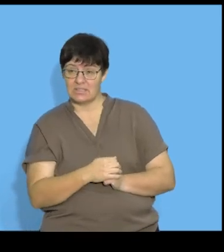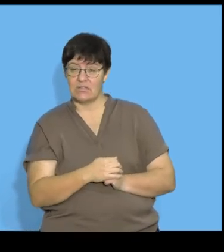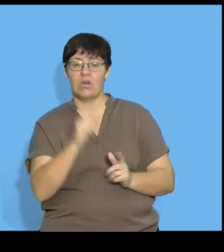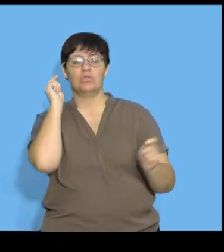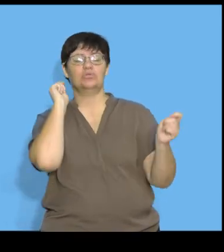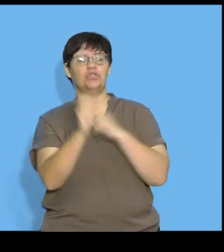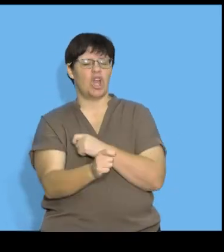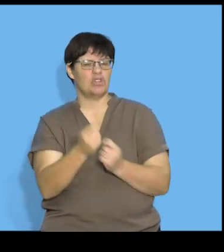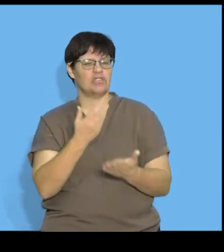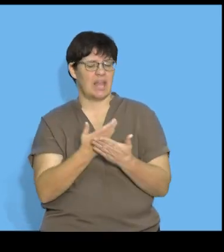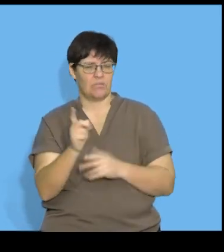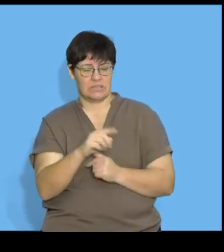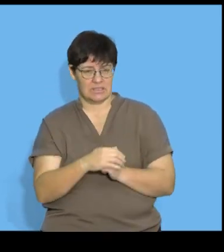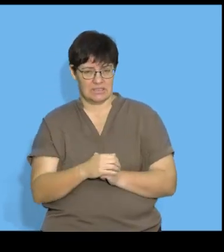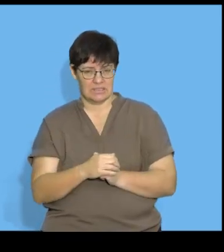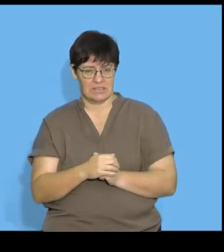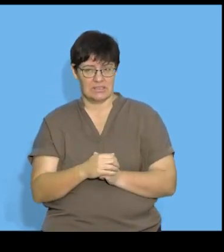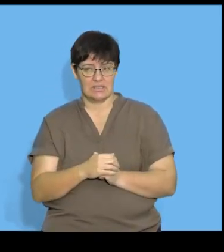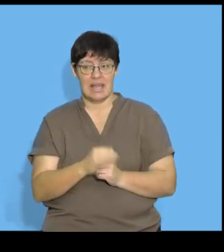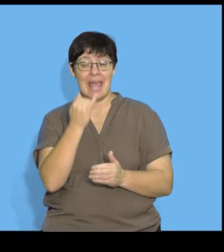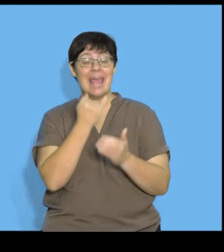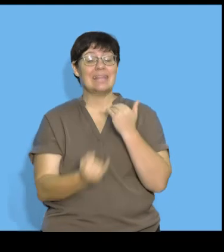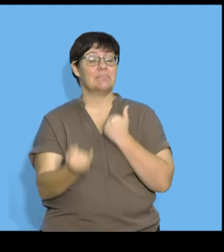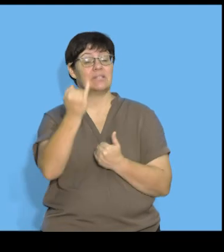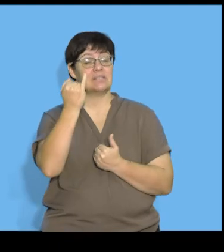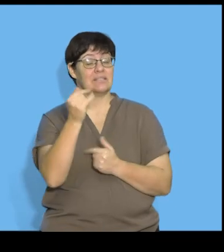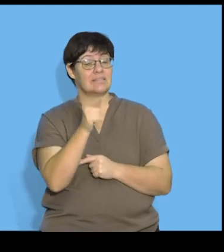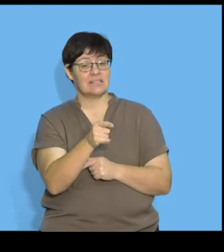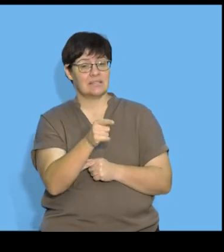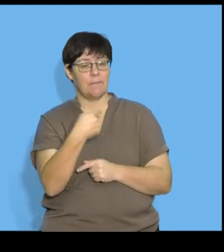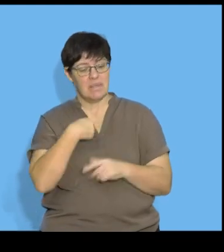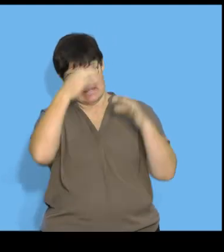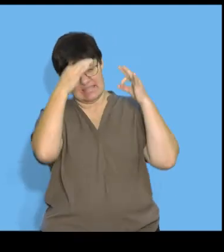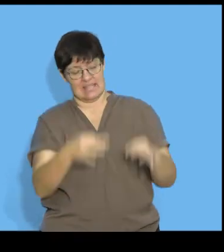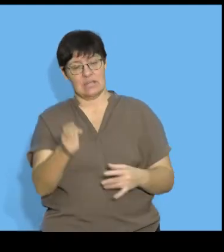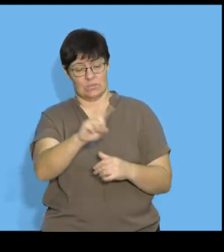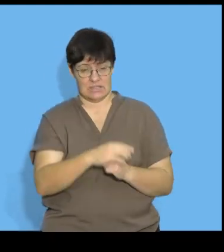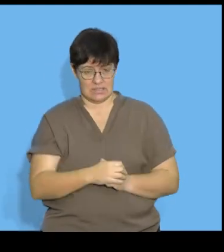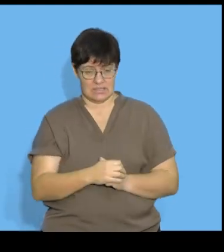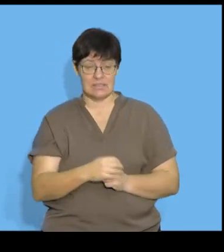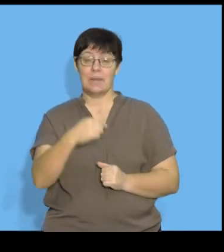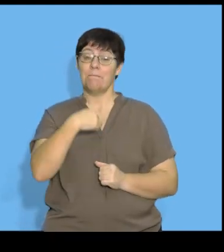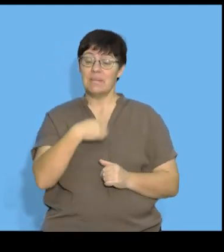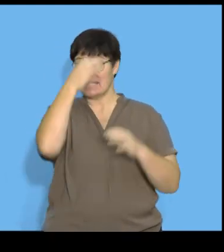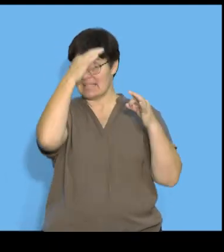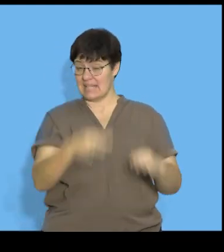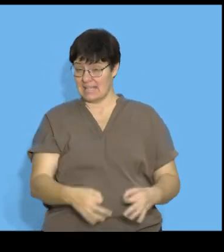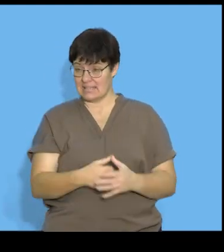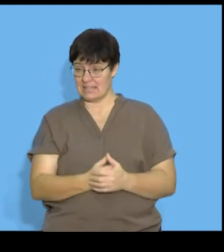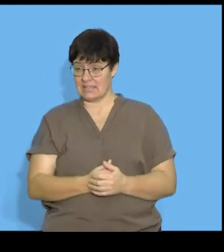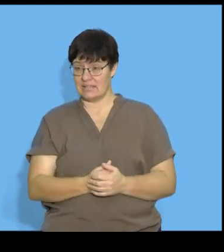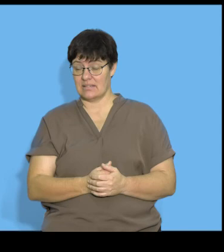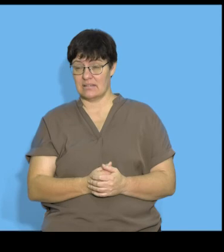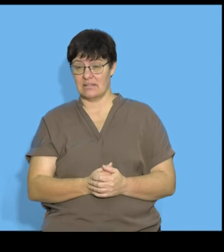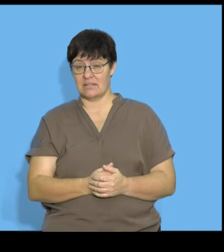The independent variable, what did I decide? And I decided if the